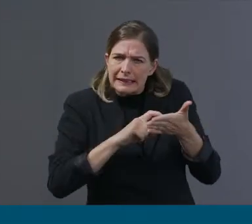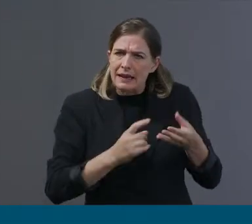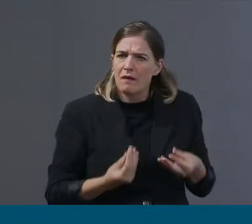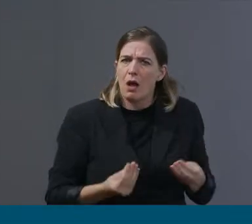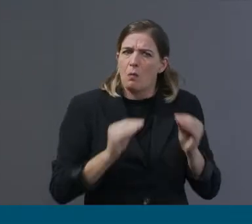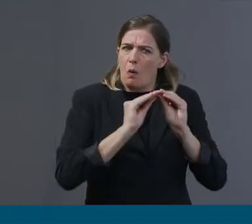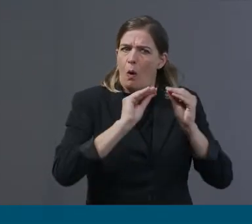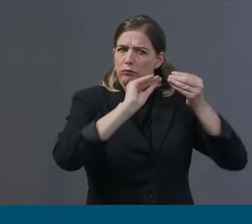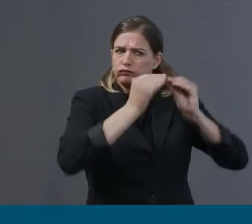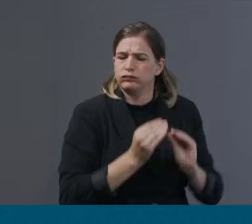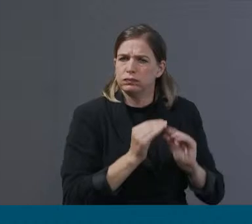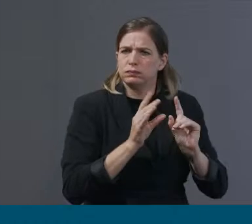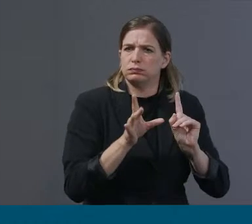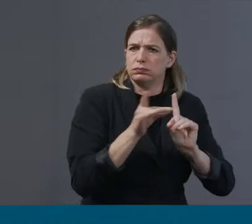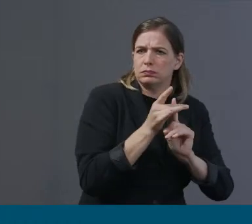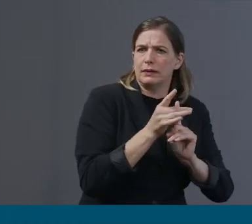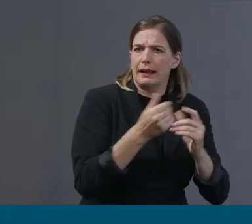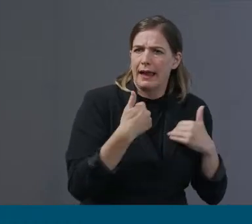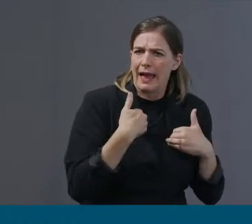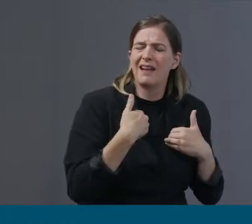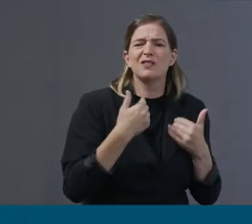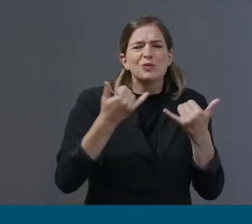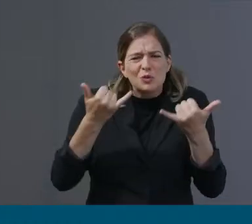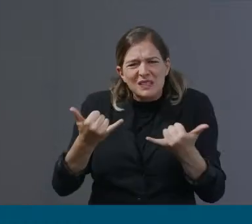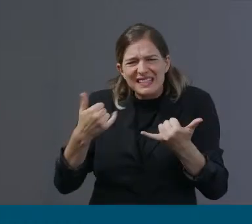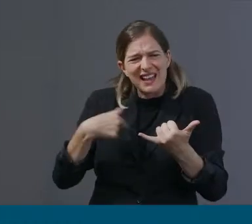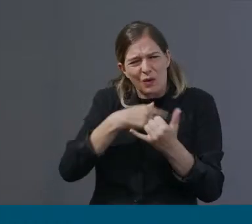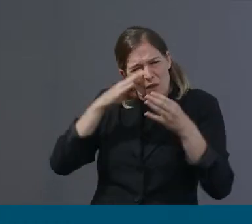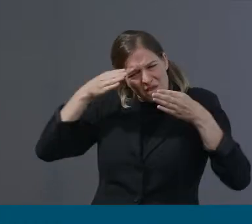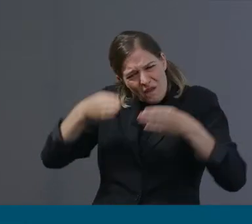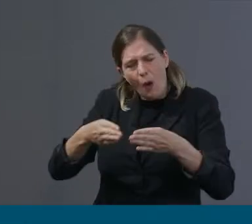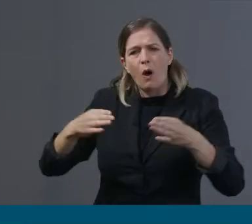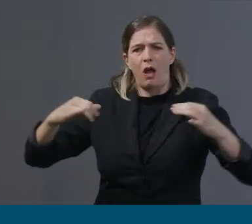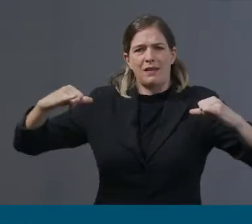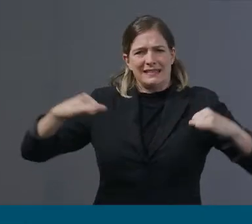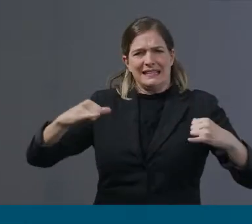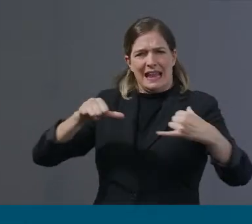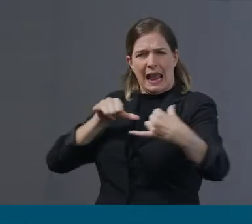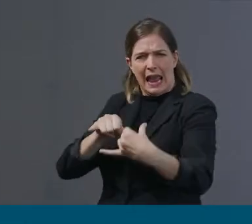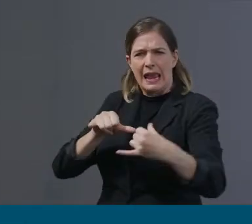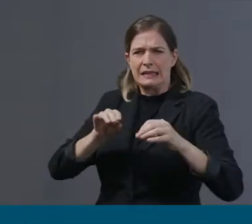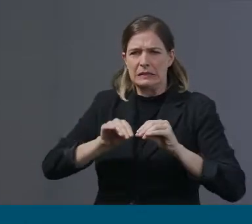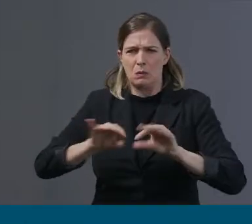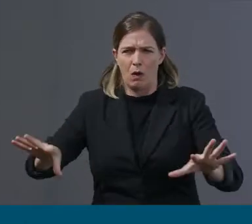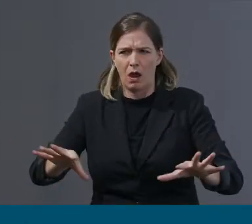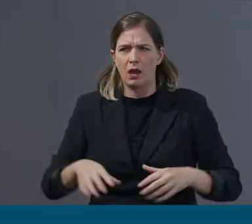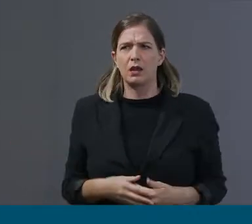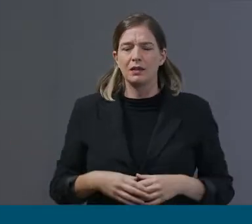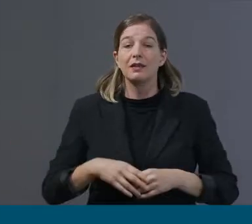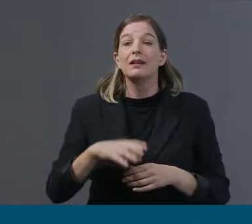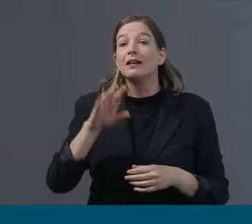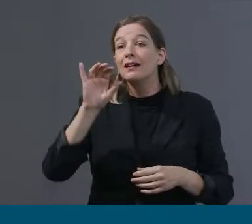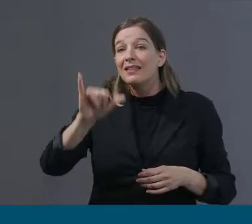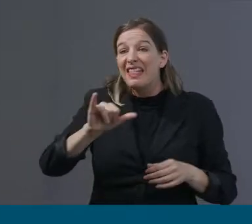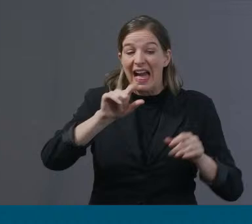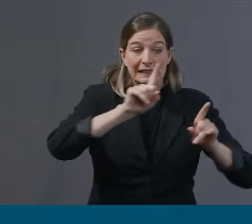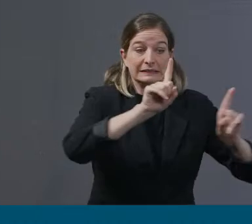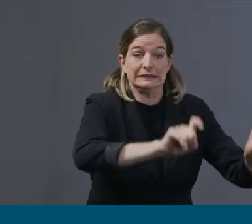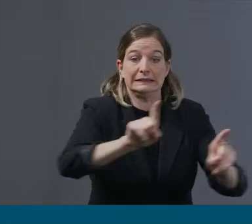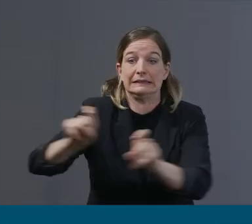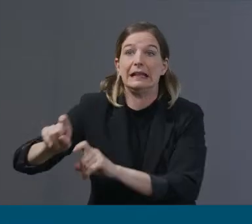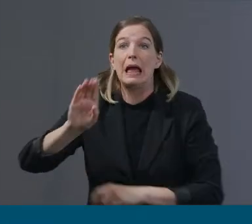of containing the spread. Our testing blitz has given us more information, and we're not going to let up on it.